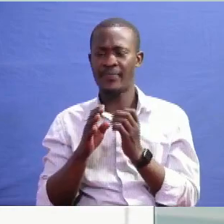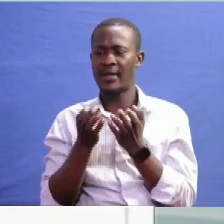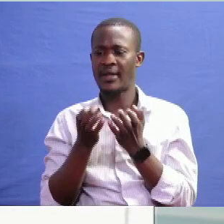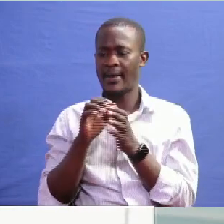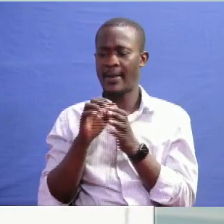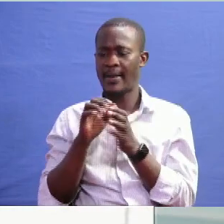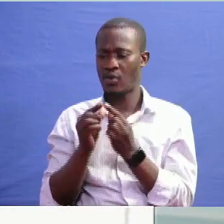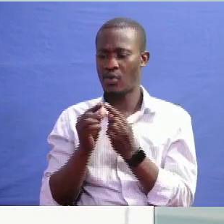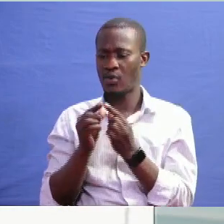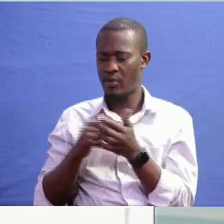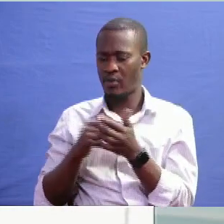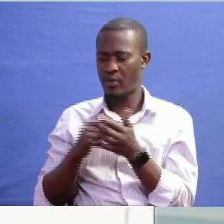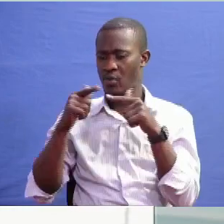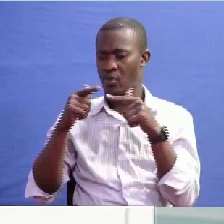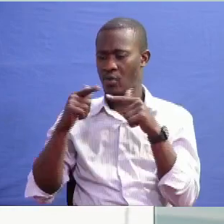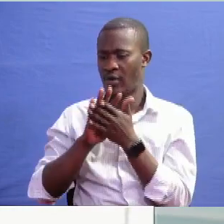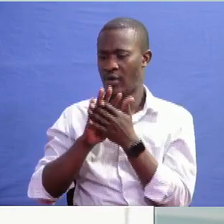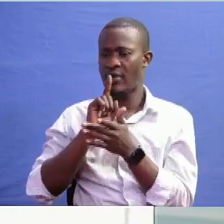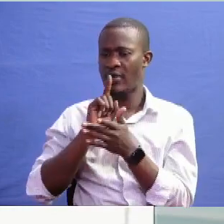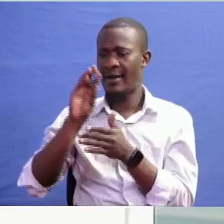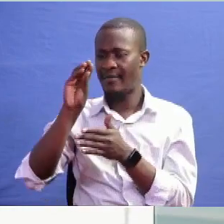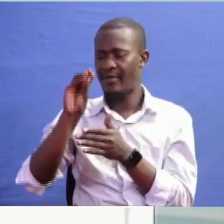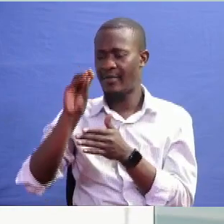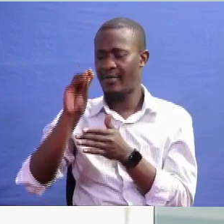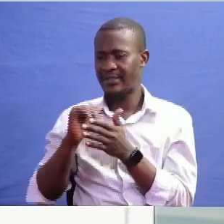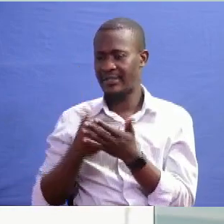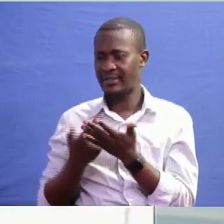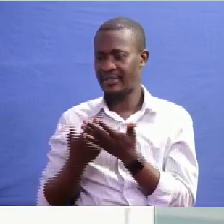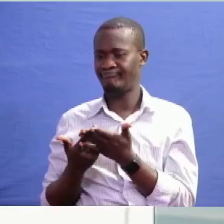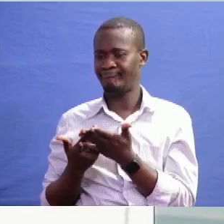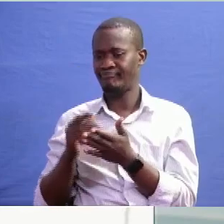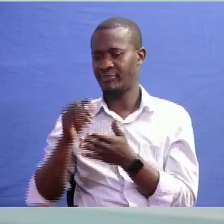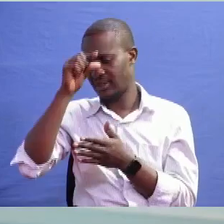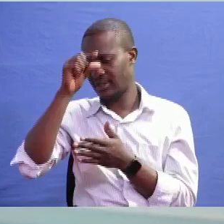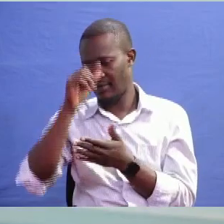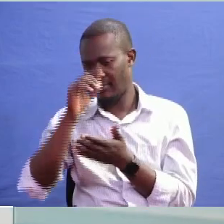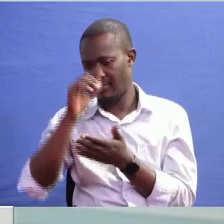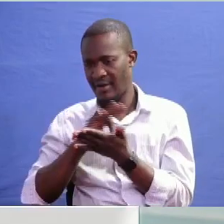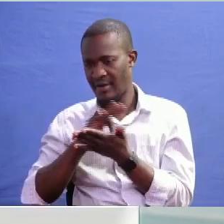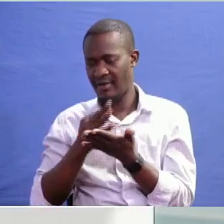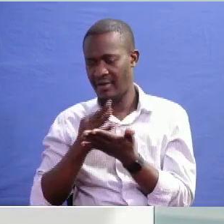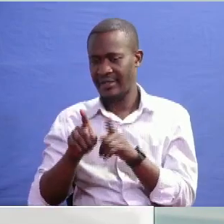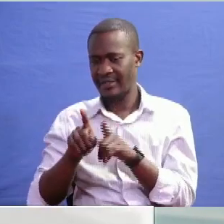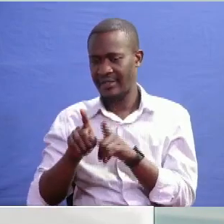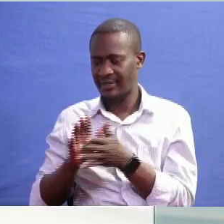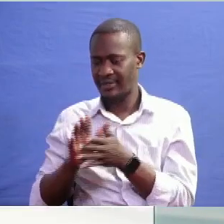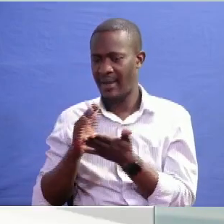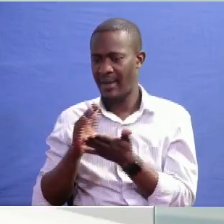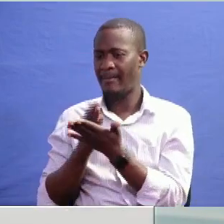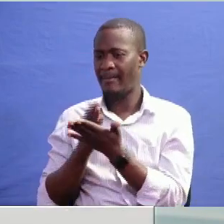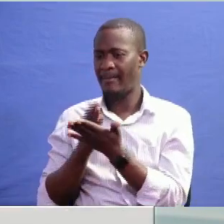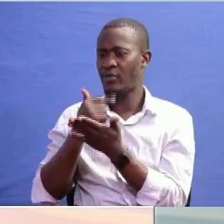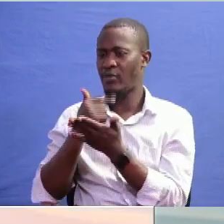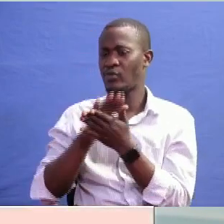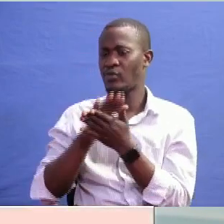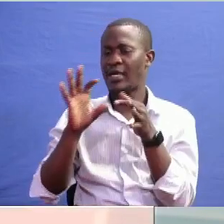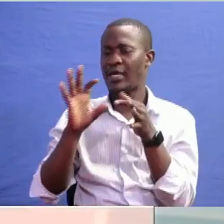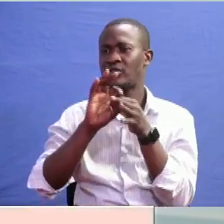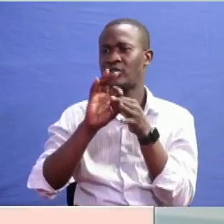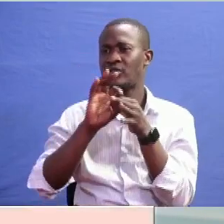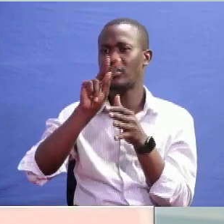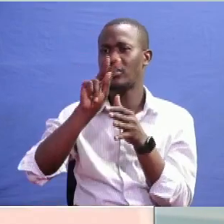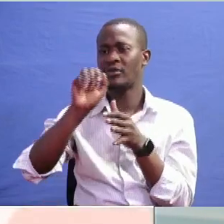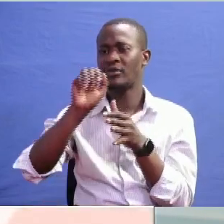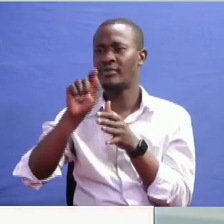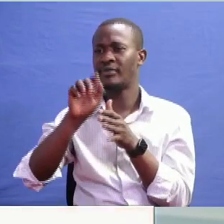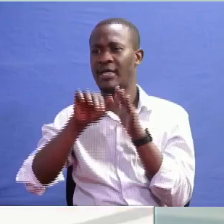will qualify for the 100% government funding. Same applies to those who will be joining TVET. And of course,